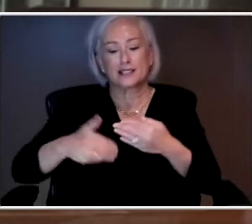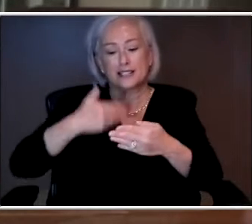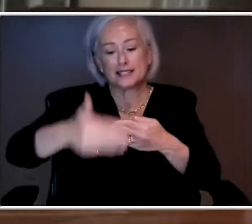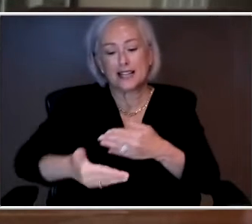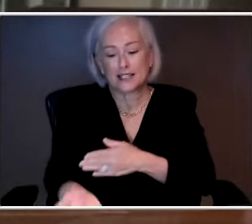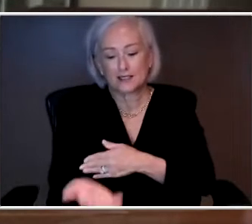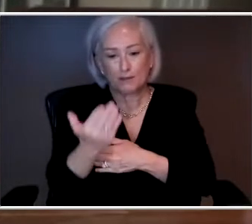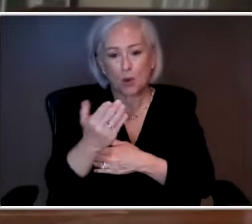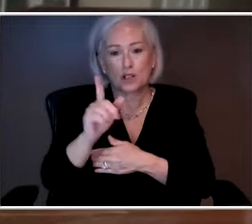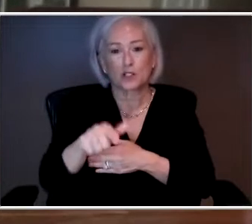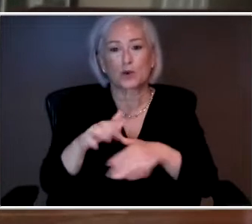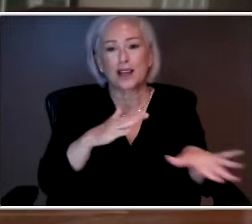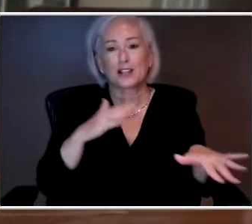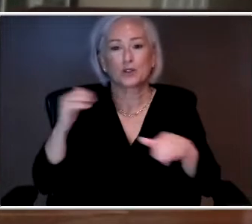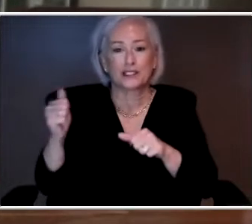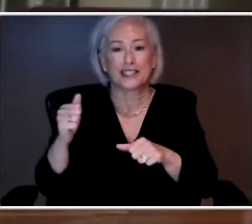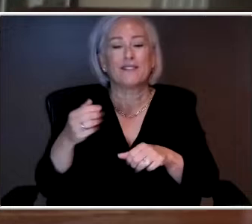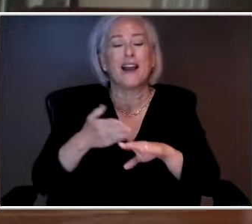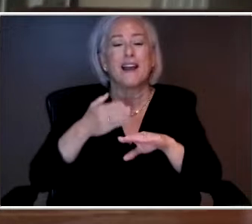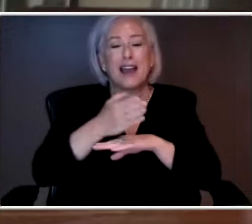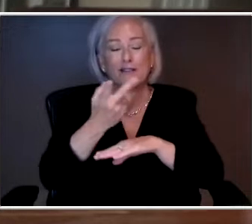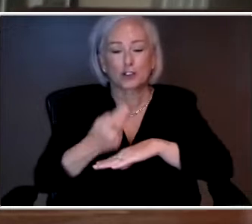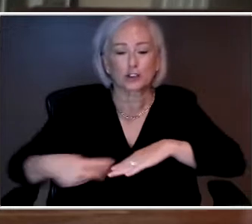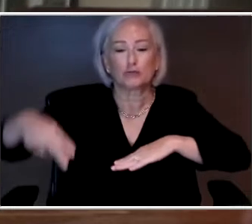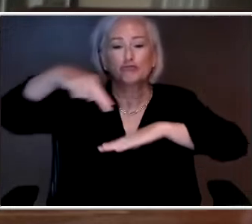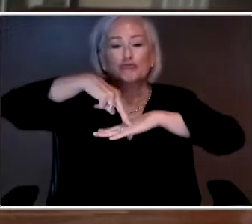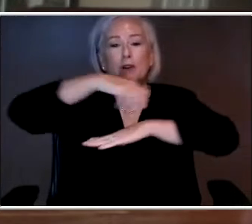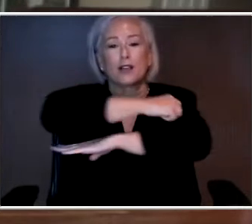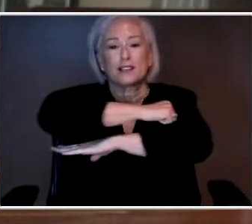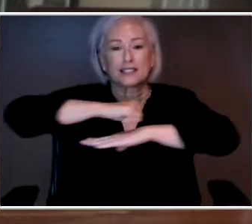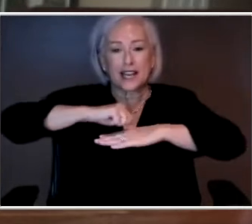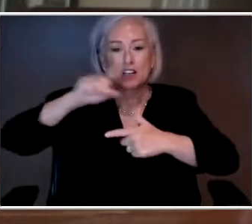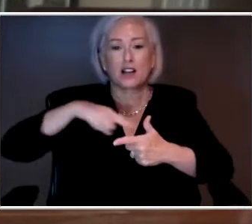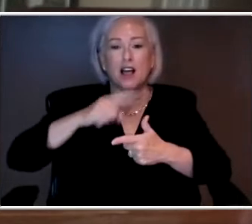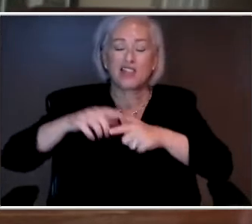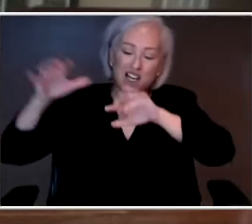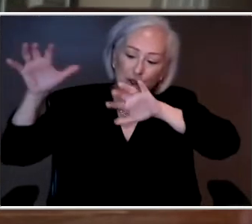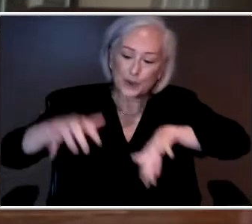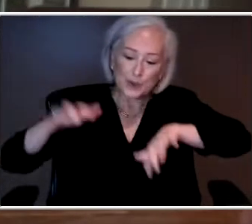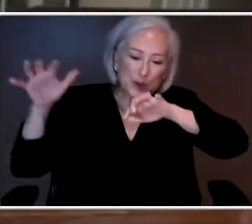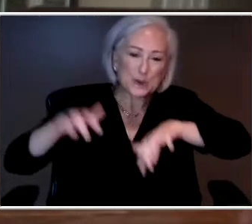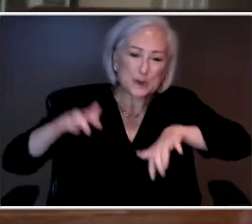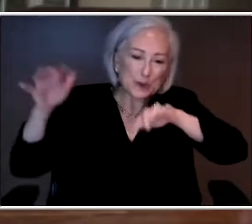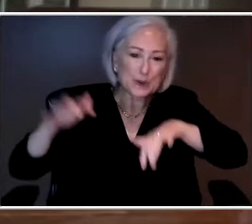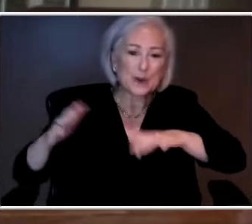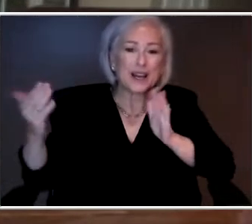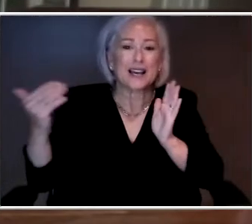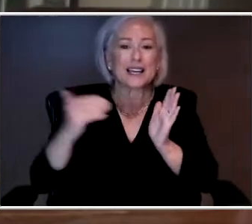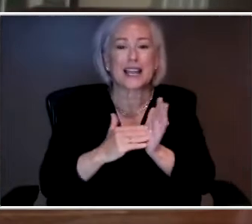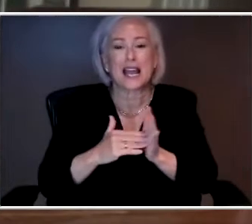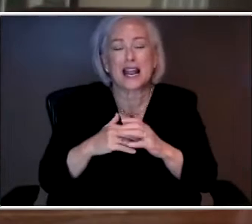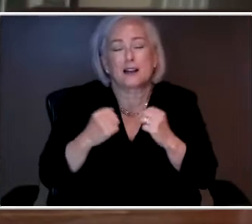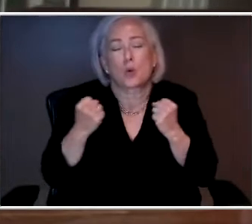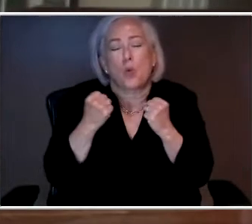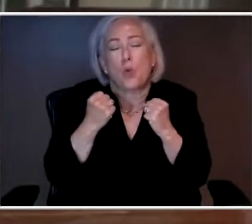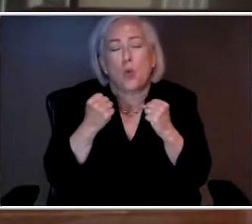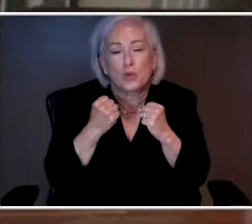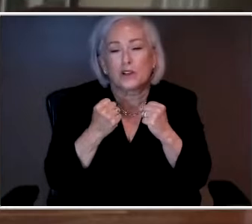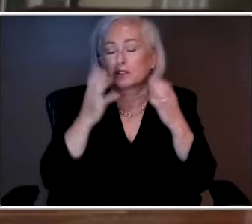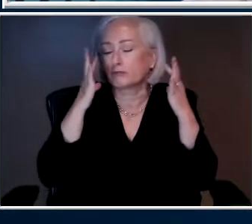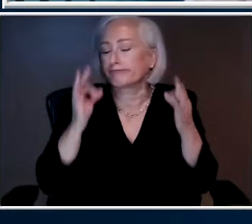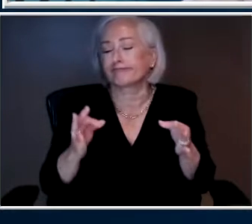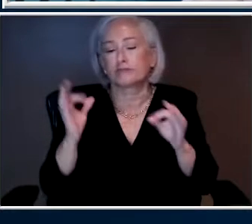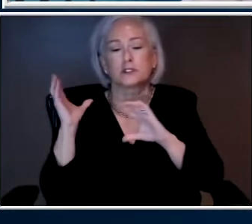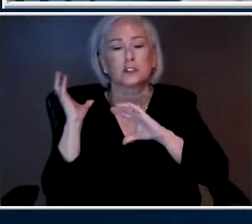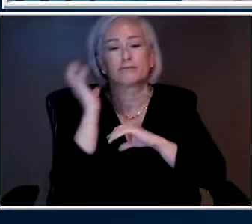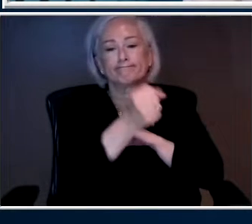she got on stage, and then it started pouring again, and it was cold, and so we just headed back to the hotel.